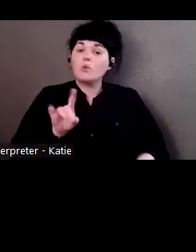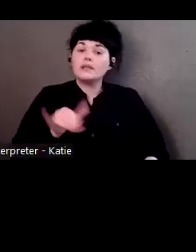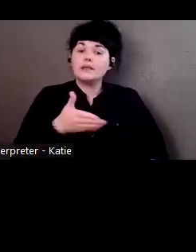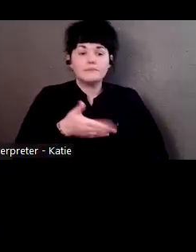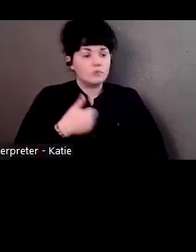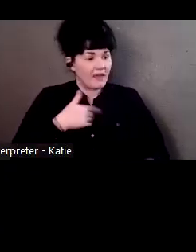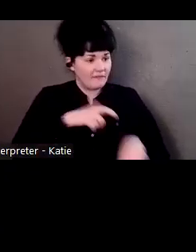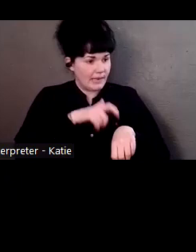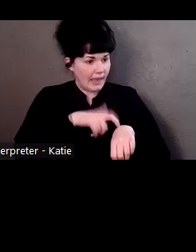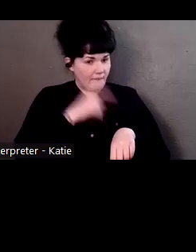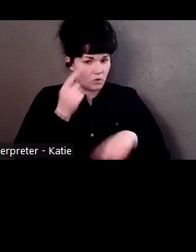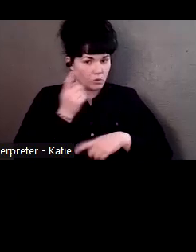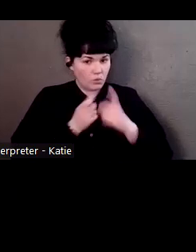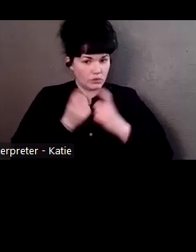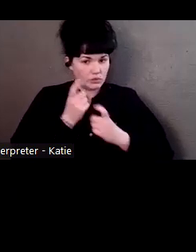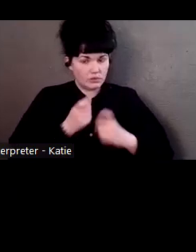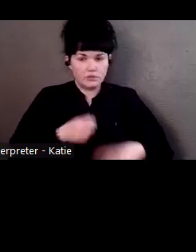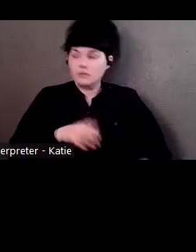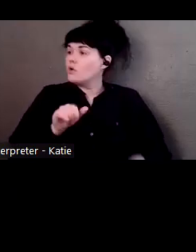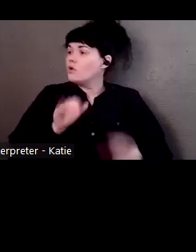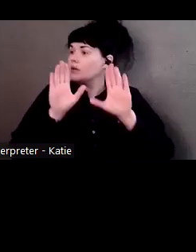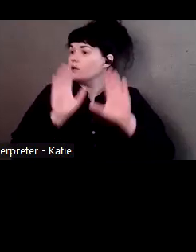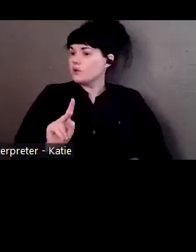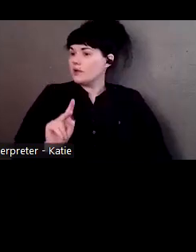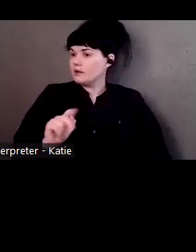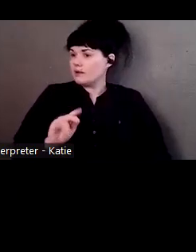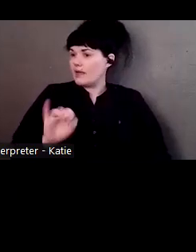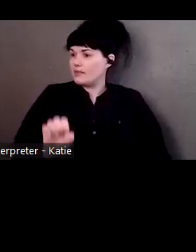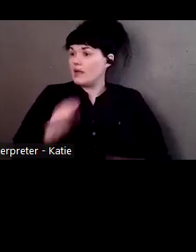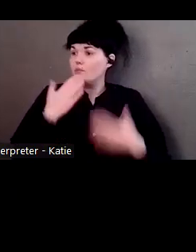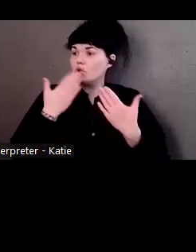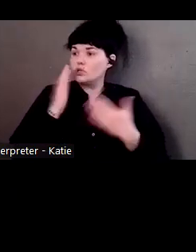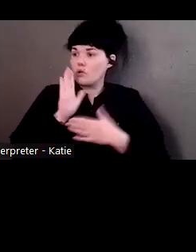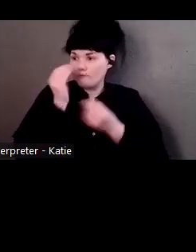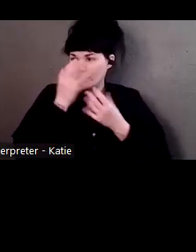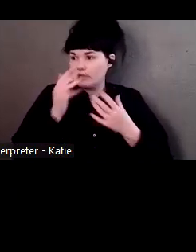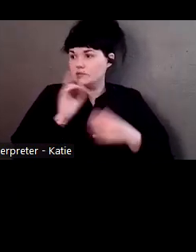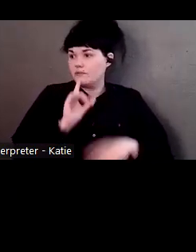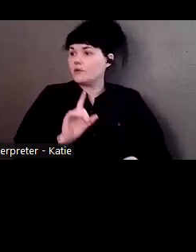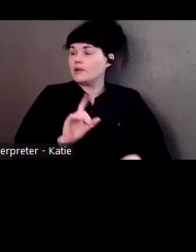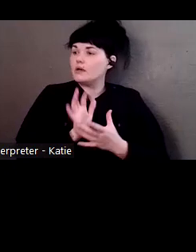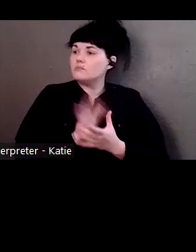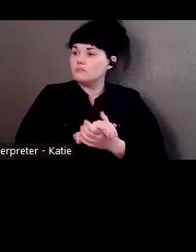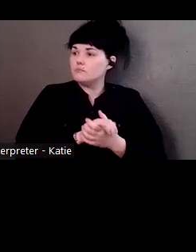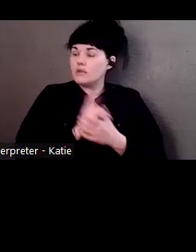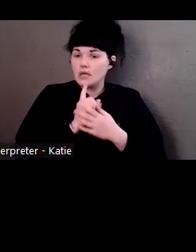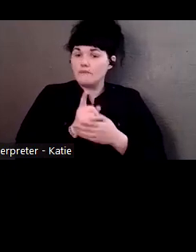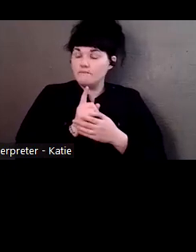time available. Oh, that was great, Kathy. I appreciate your information. It was very